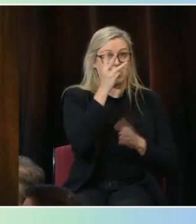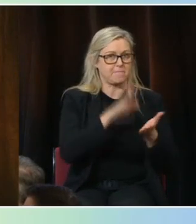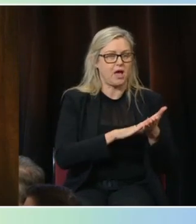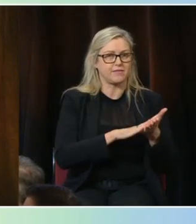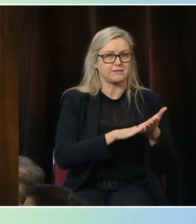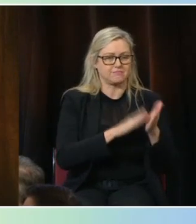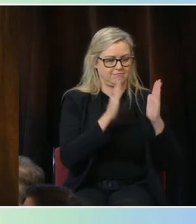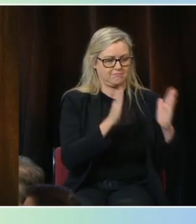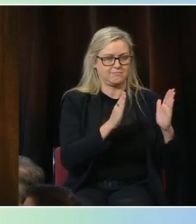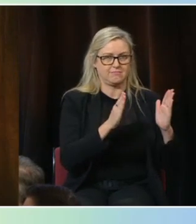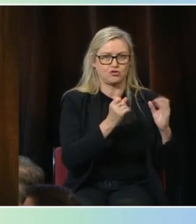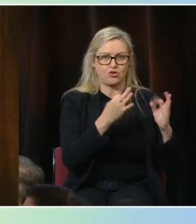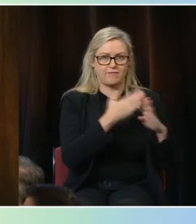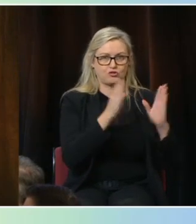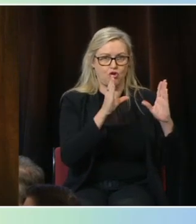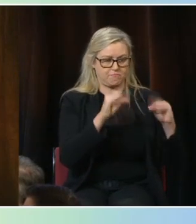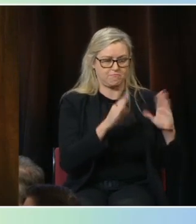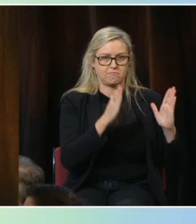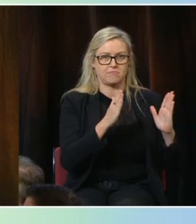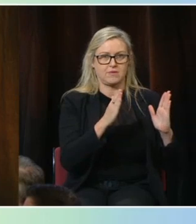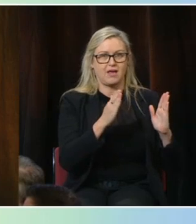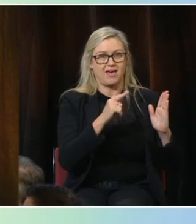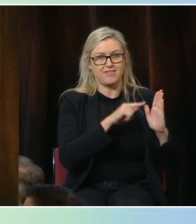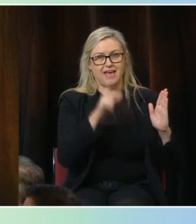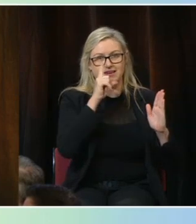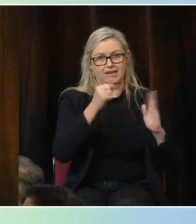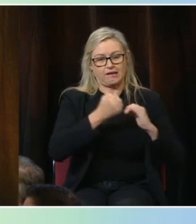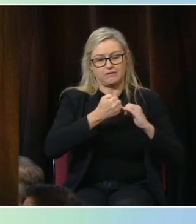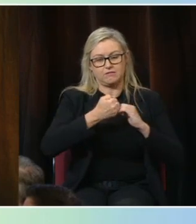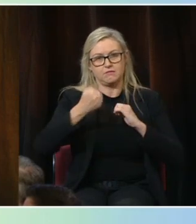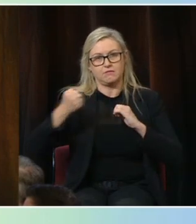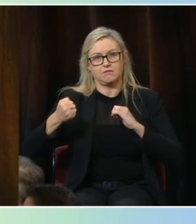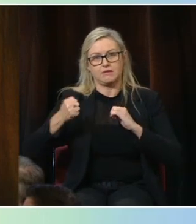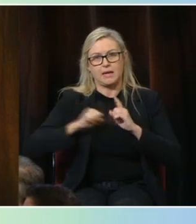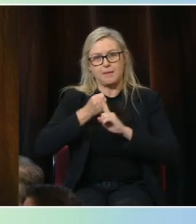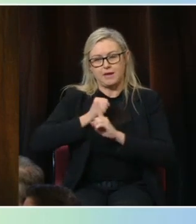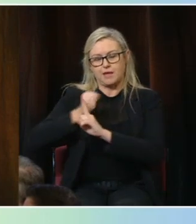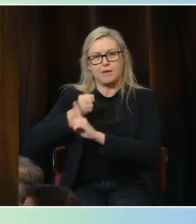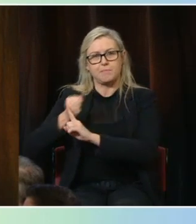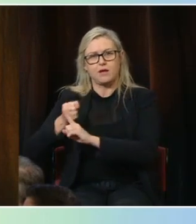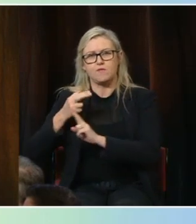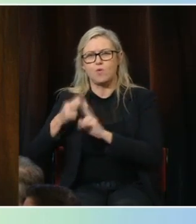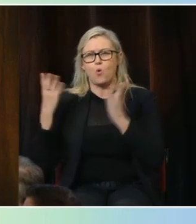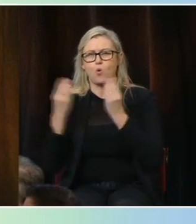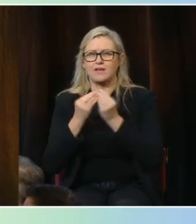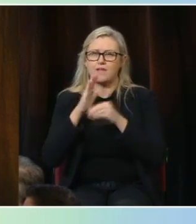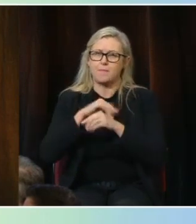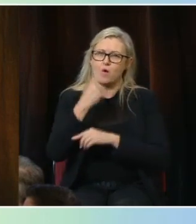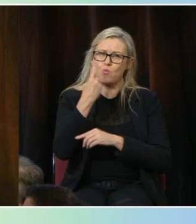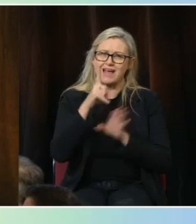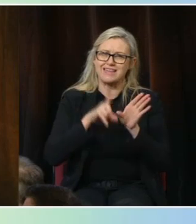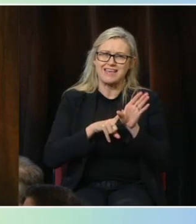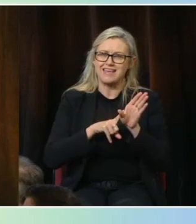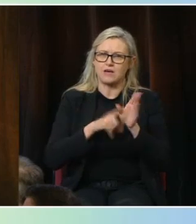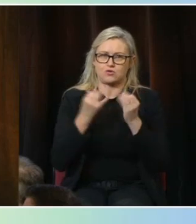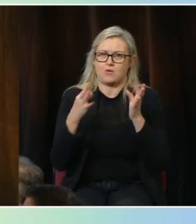later the cumulative effect of a three-month spell of unemployment is equivalent to nearly a year of lost pay